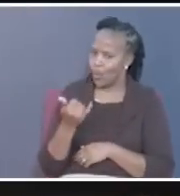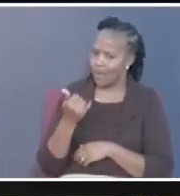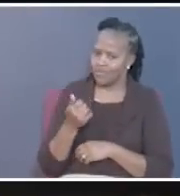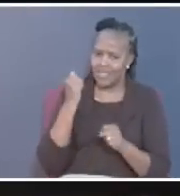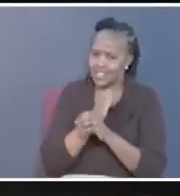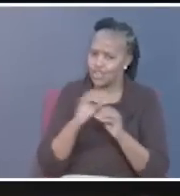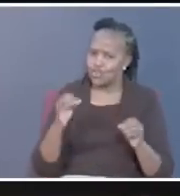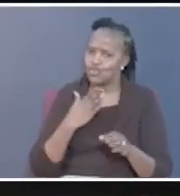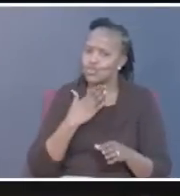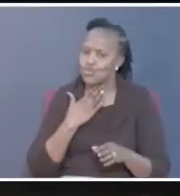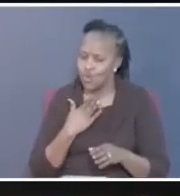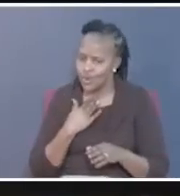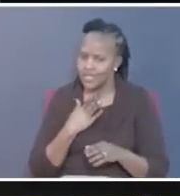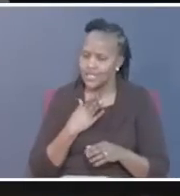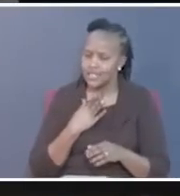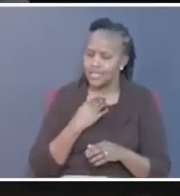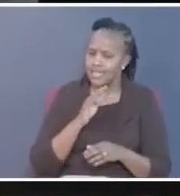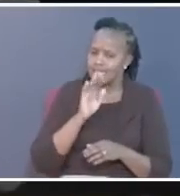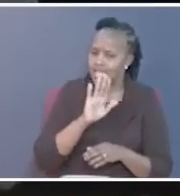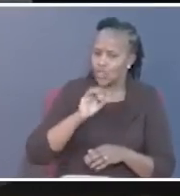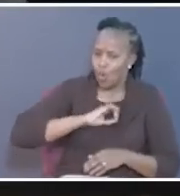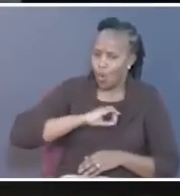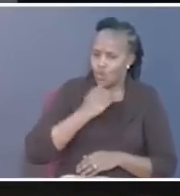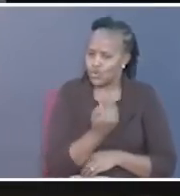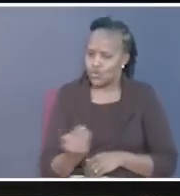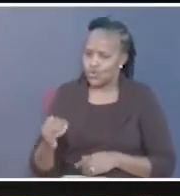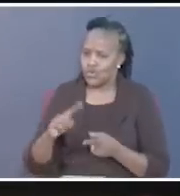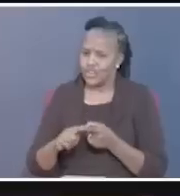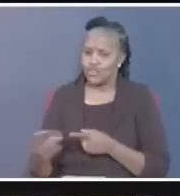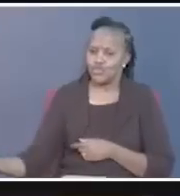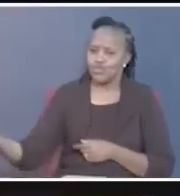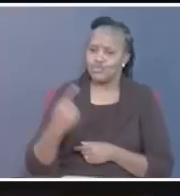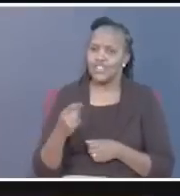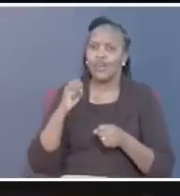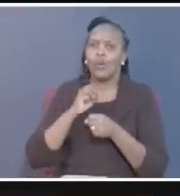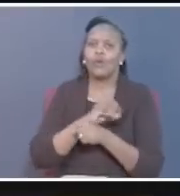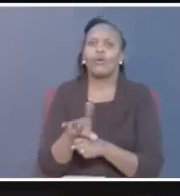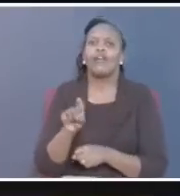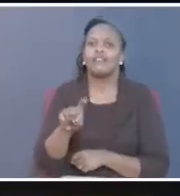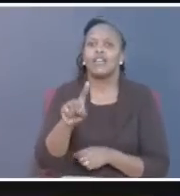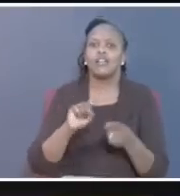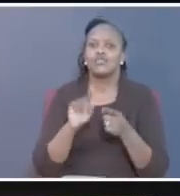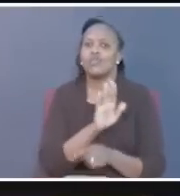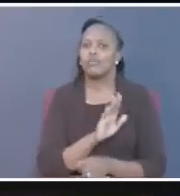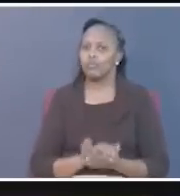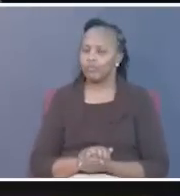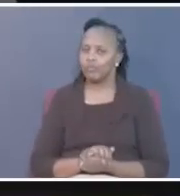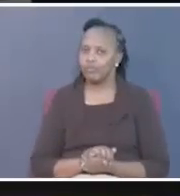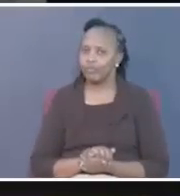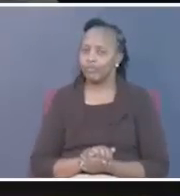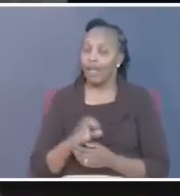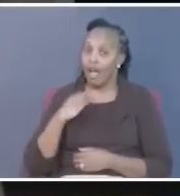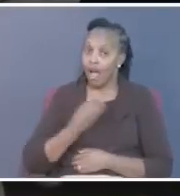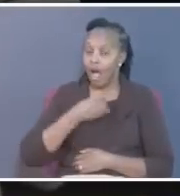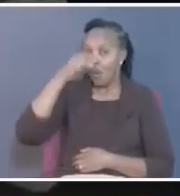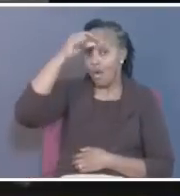to inadvertently expose or infect him with the coronavirus. Our